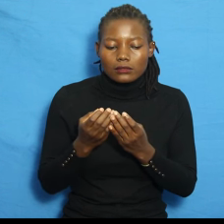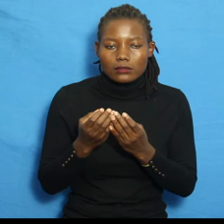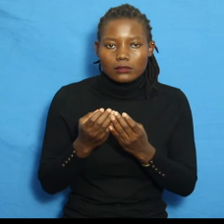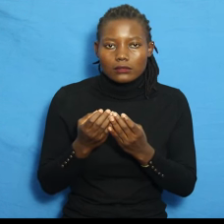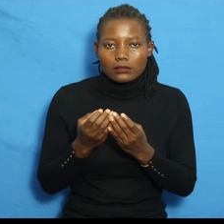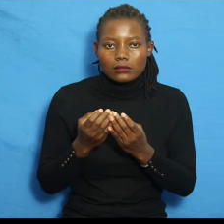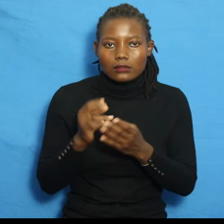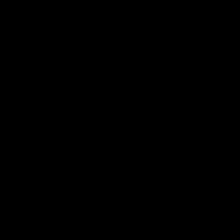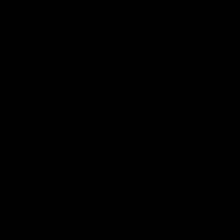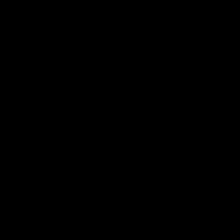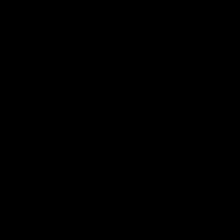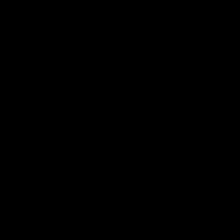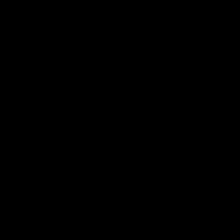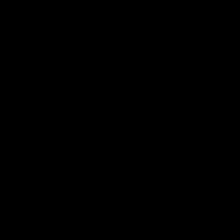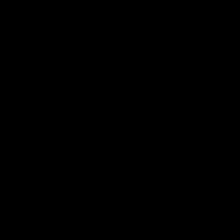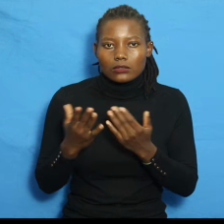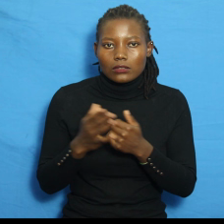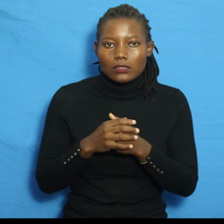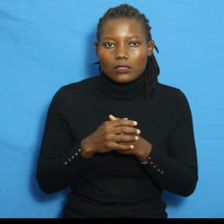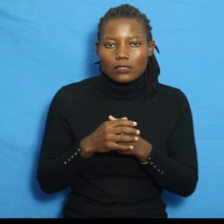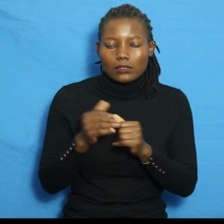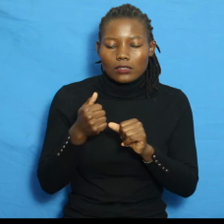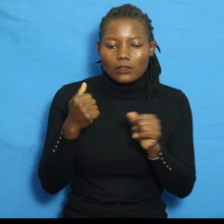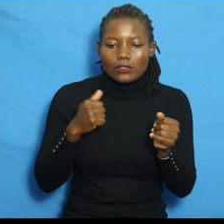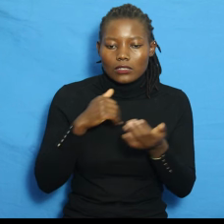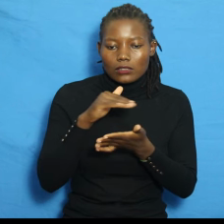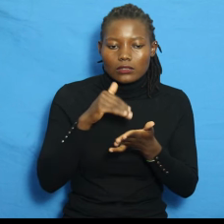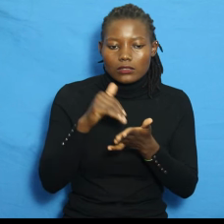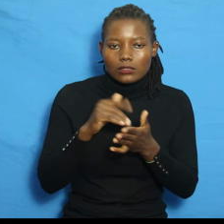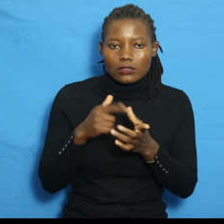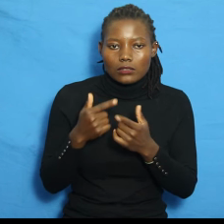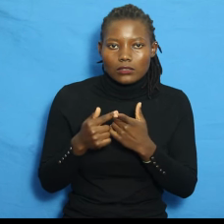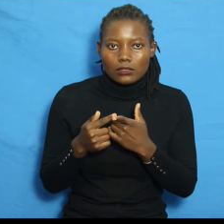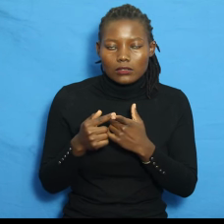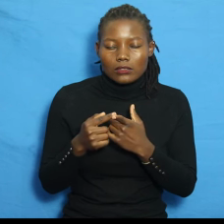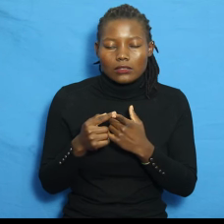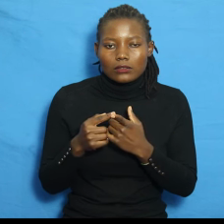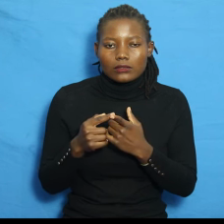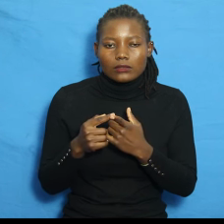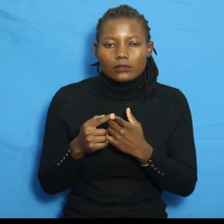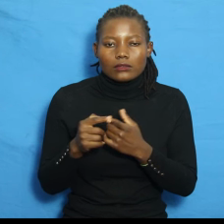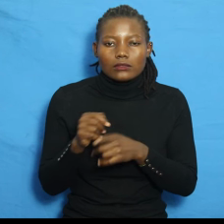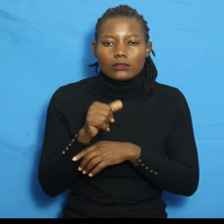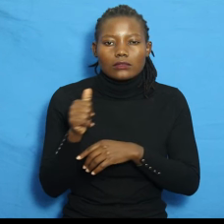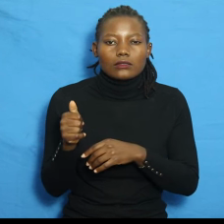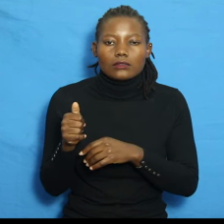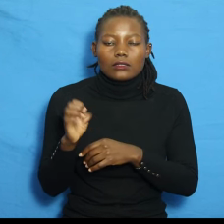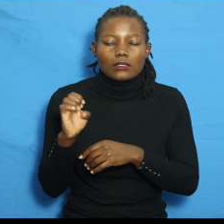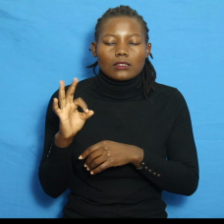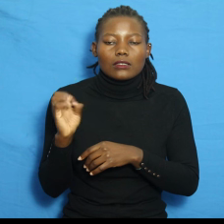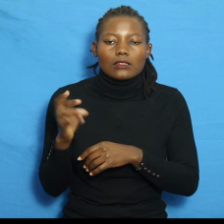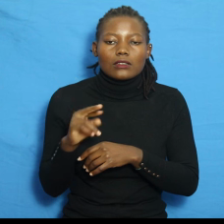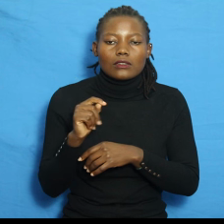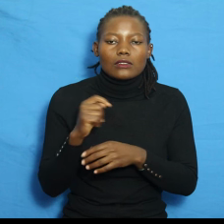levers where sorry the second class levers where the resistance is in the middle, and the third class levers where the